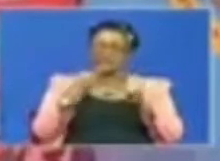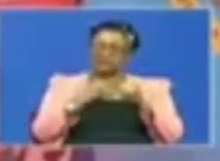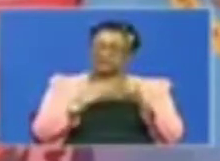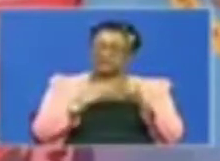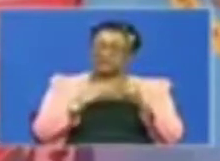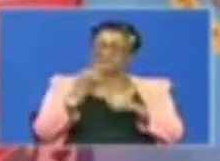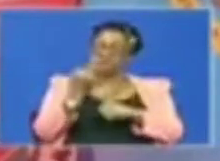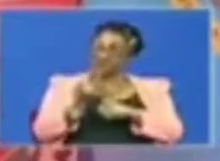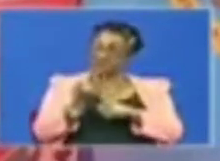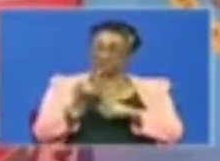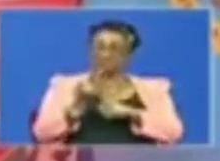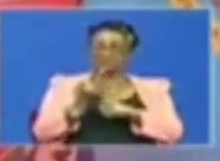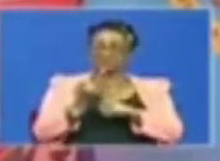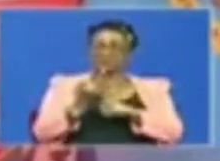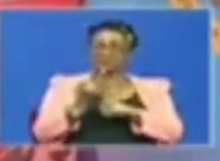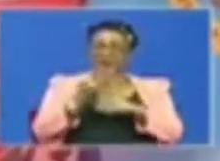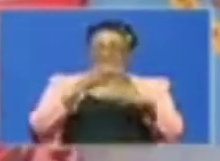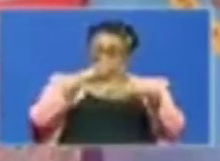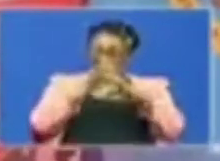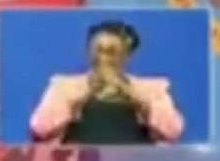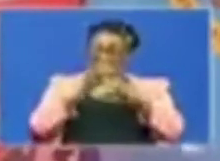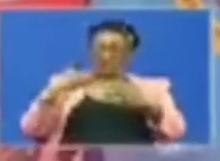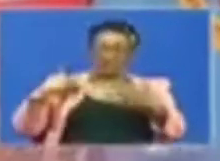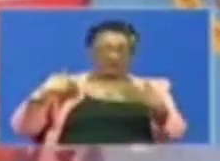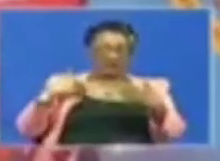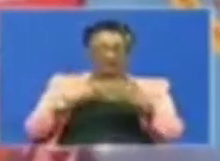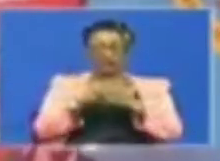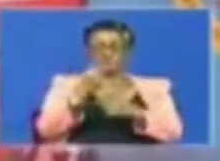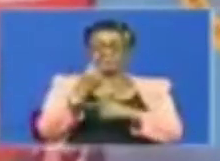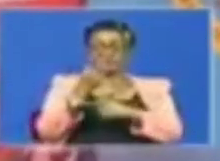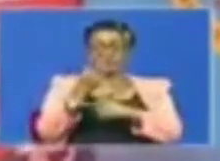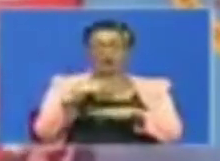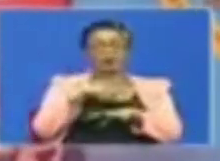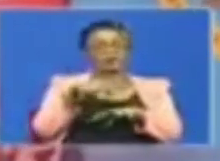3,803 tested over the last 24 hours,